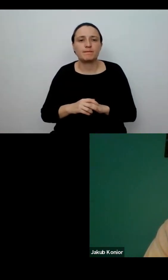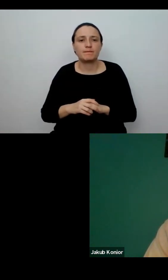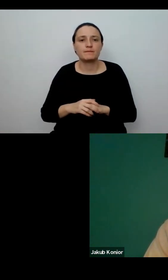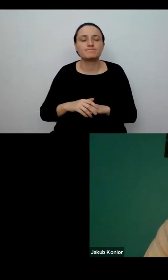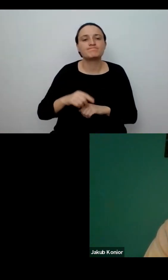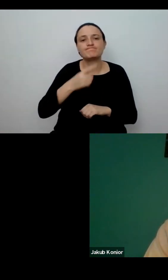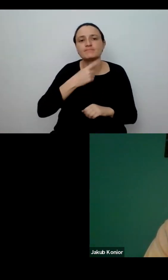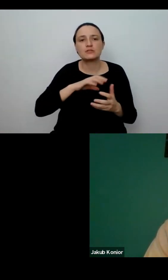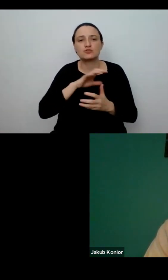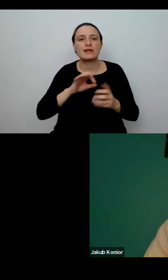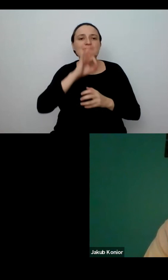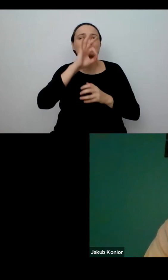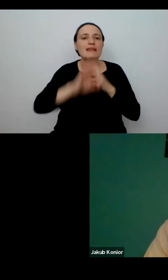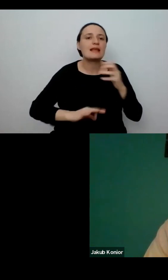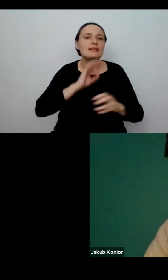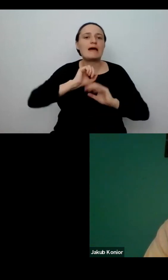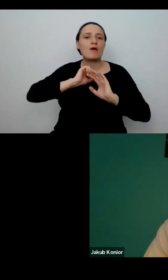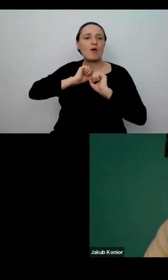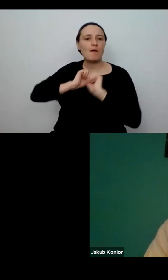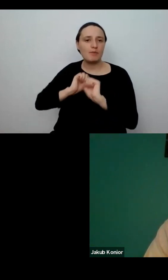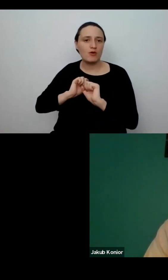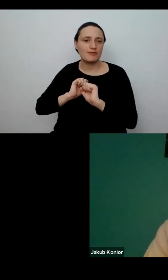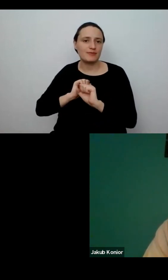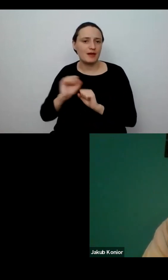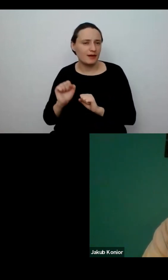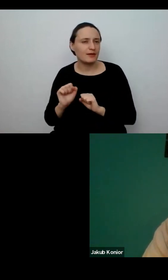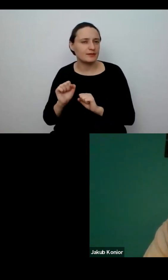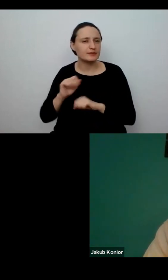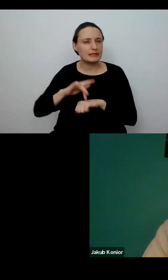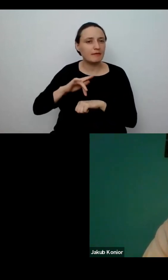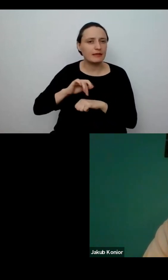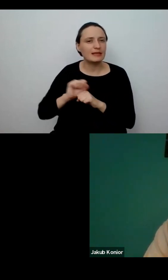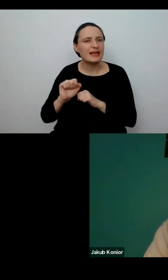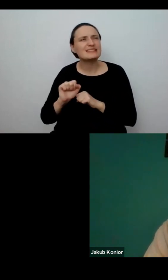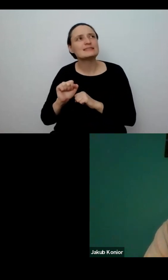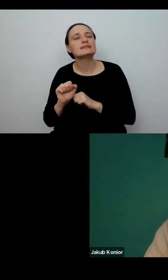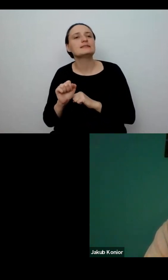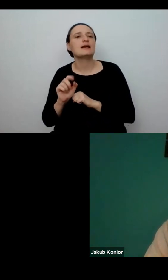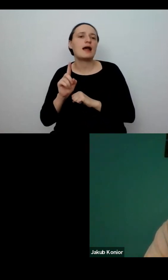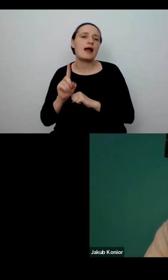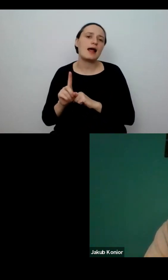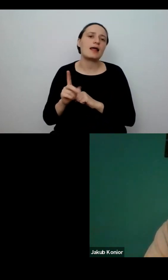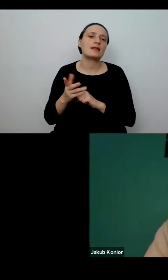which produces way worse results, but then again